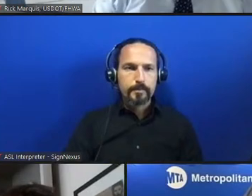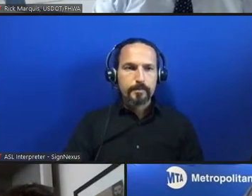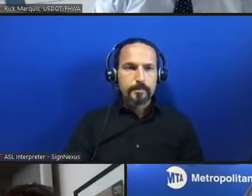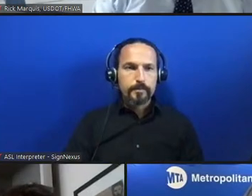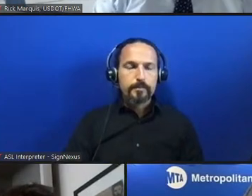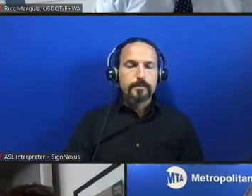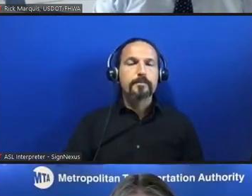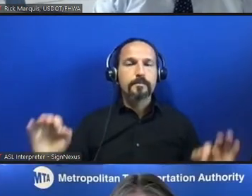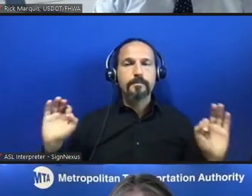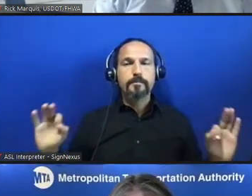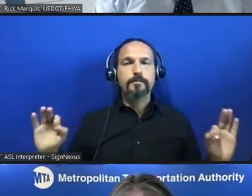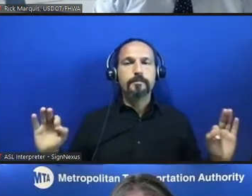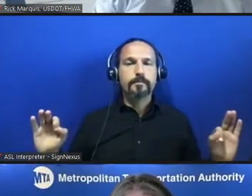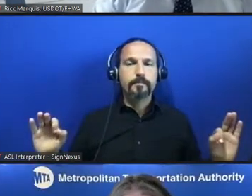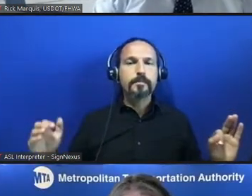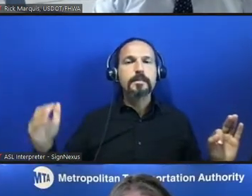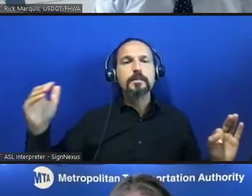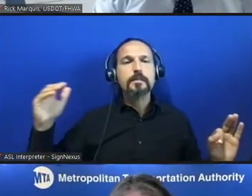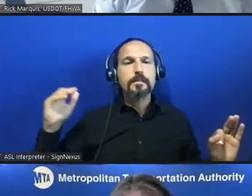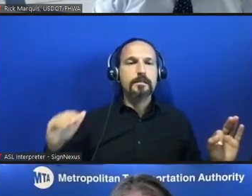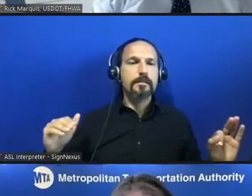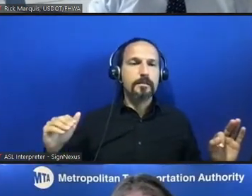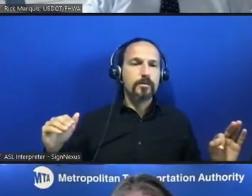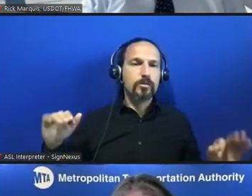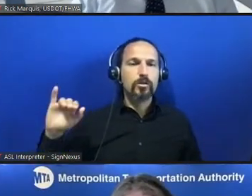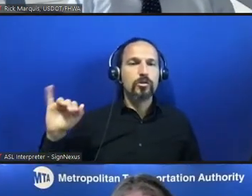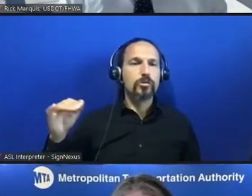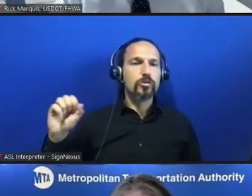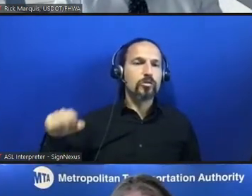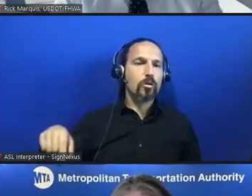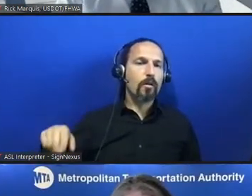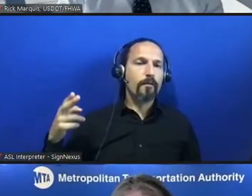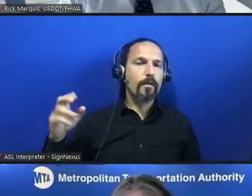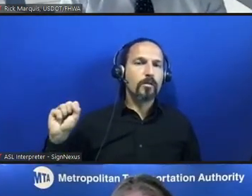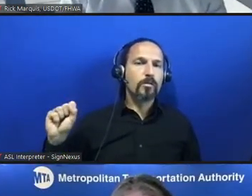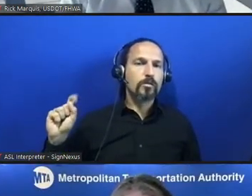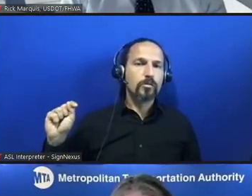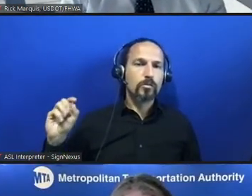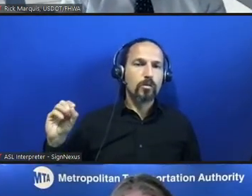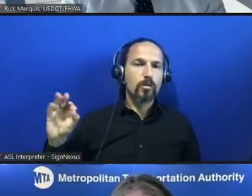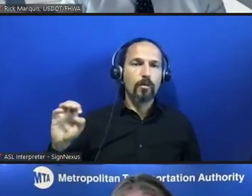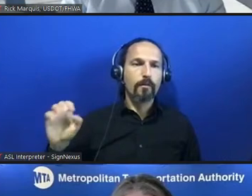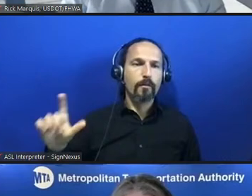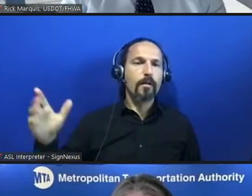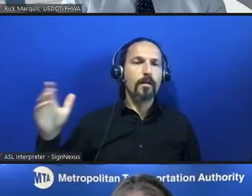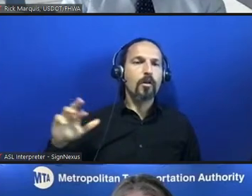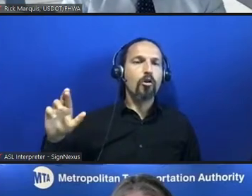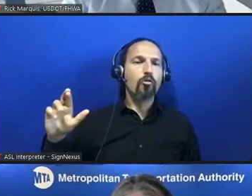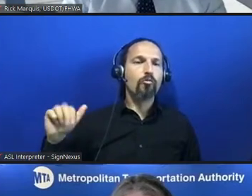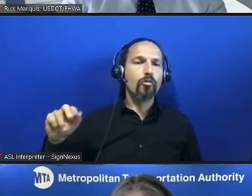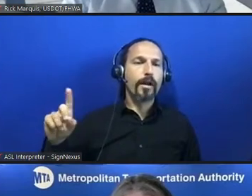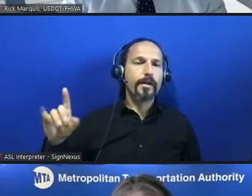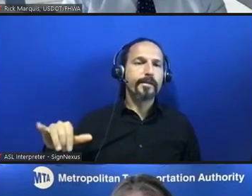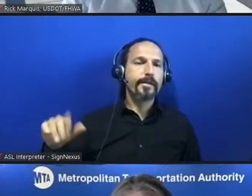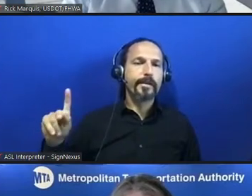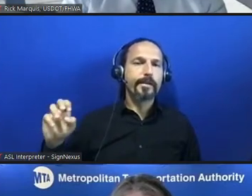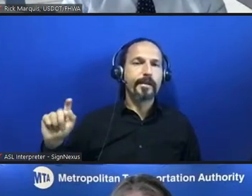thank you our next speaker is Joseph stoffel followed by Randy ketiv